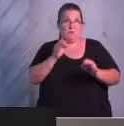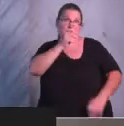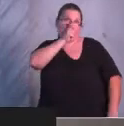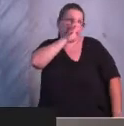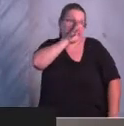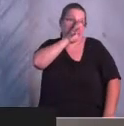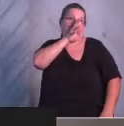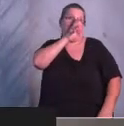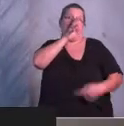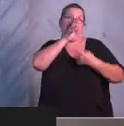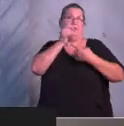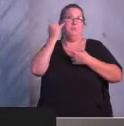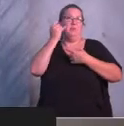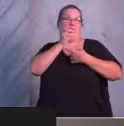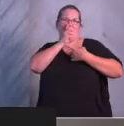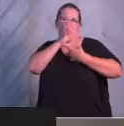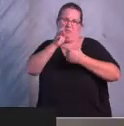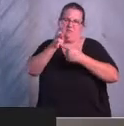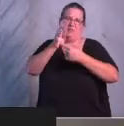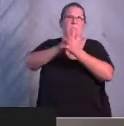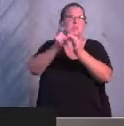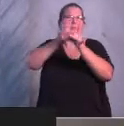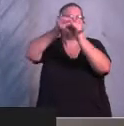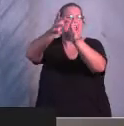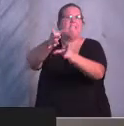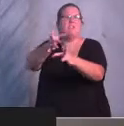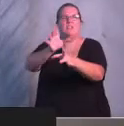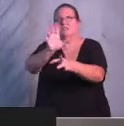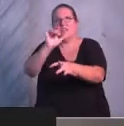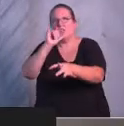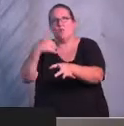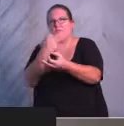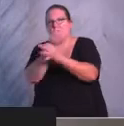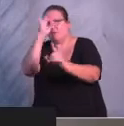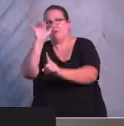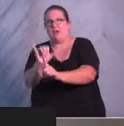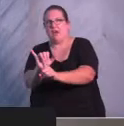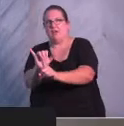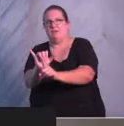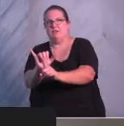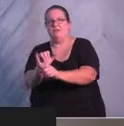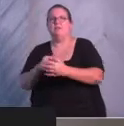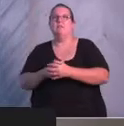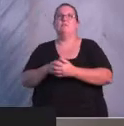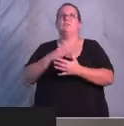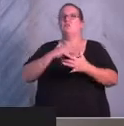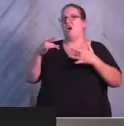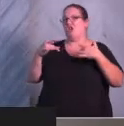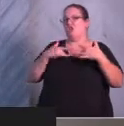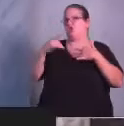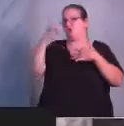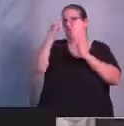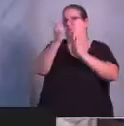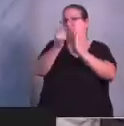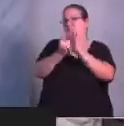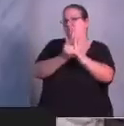it becomes hateful, I don't have the freedom to do that. My only concern with legislating freedom